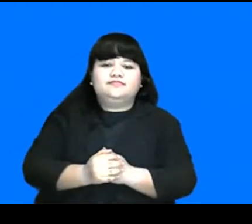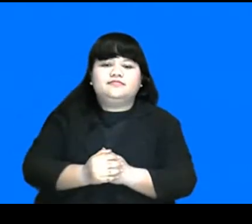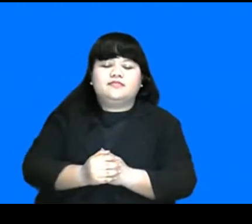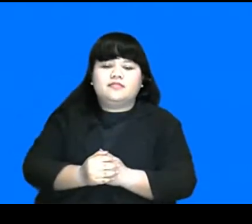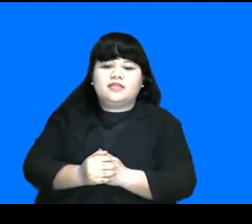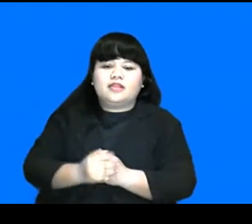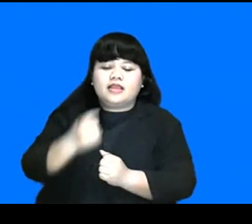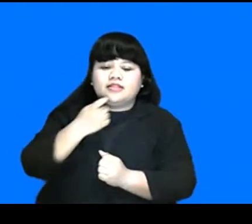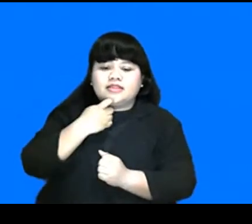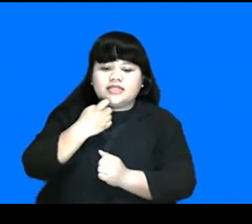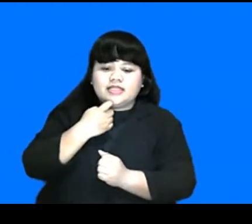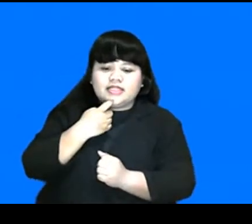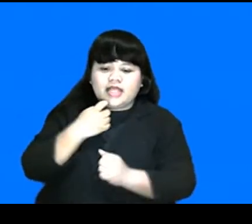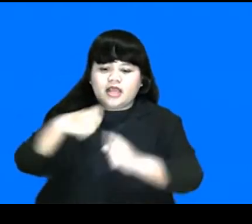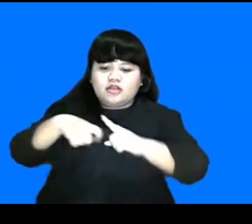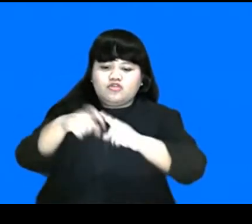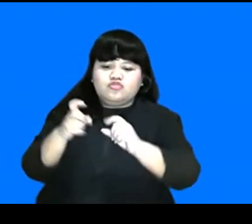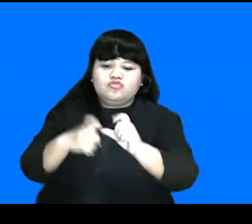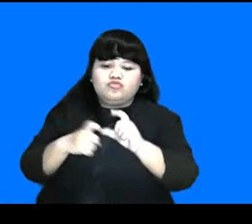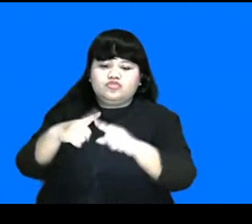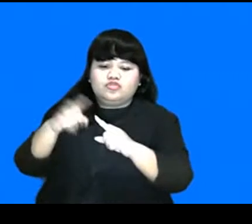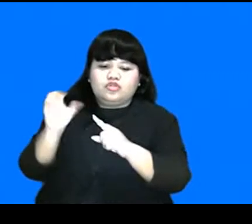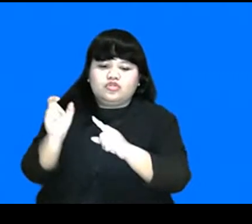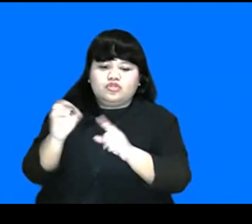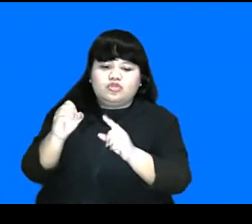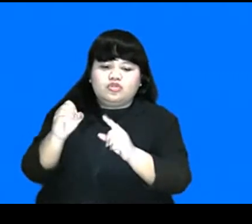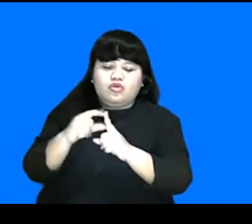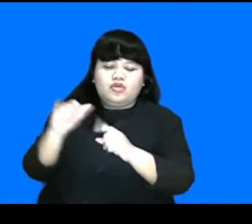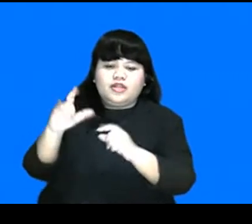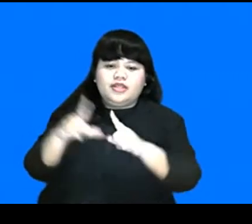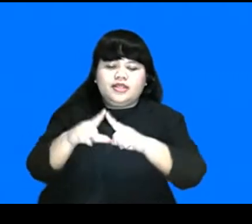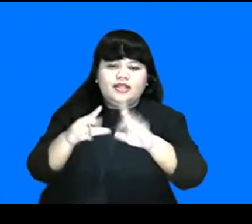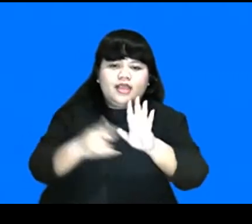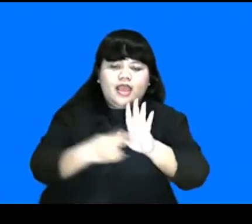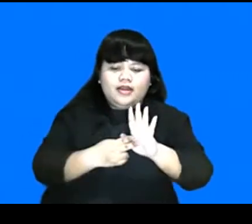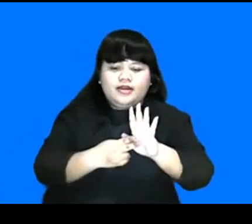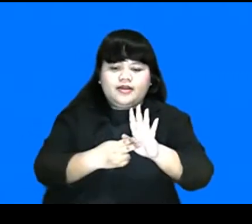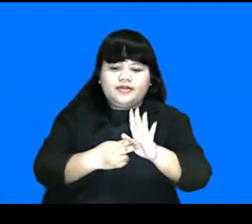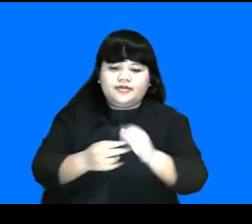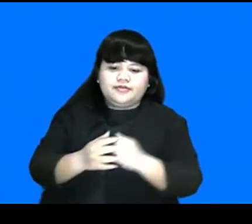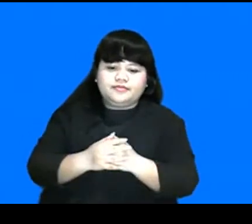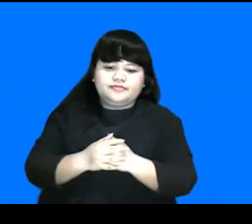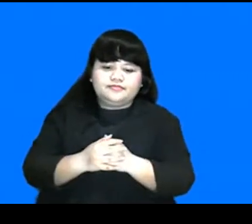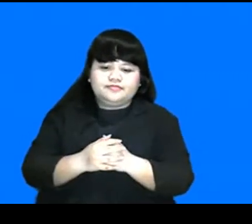on behalf of all others. And therefore, I think